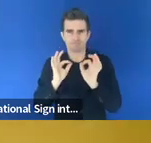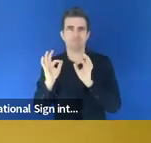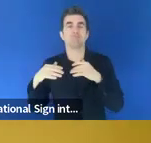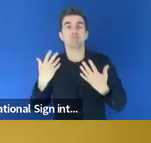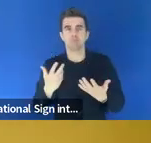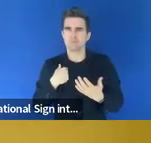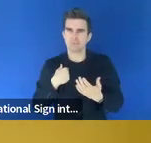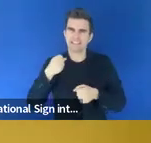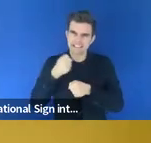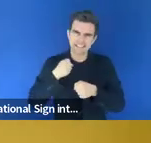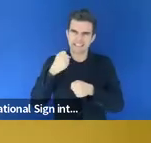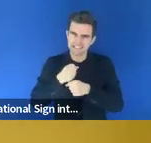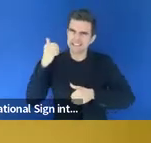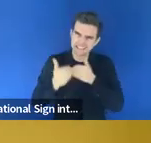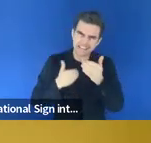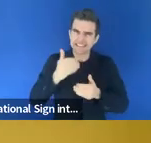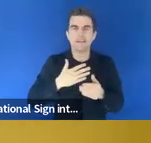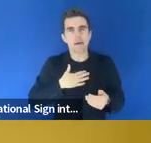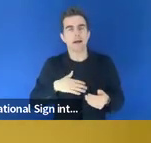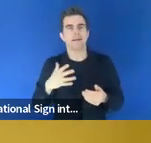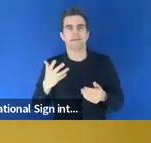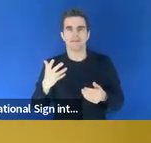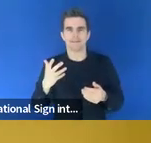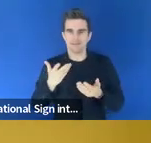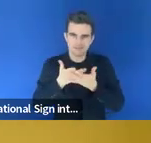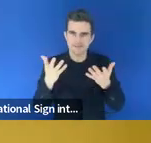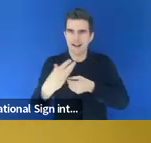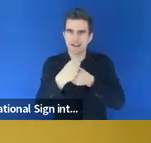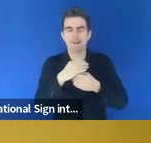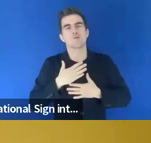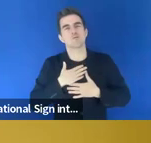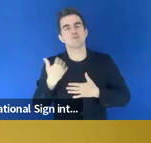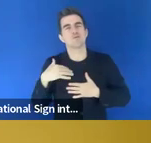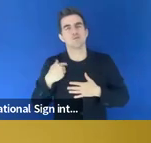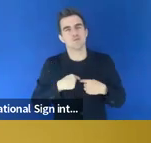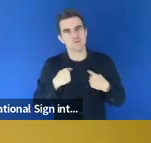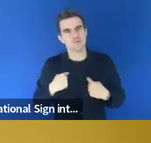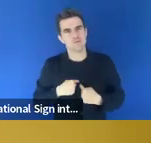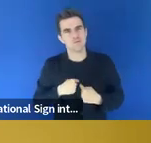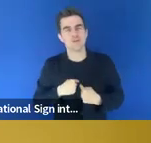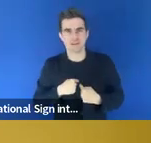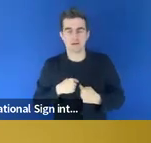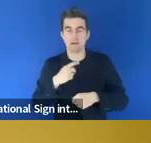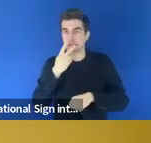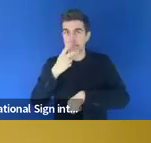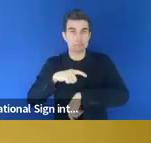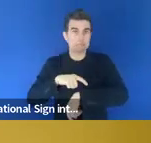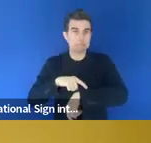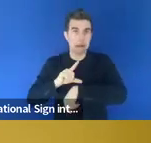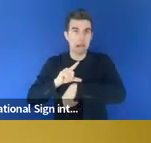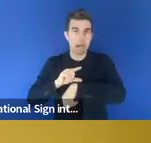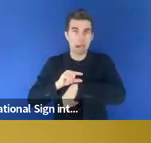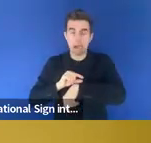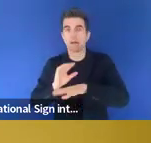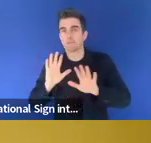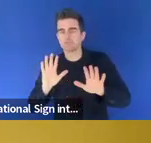of joy in my heart. We have a few minutes left, so if anybody has any questions, please pop them into the Q&A. And if not, we